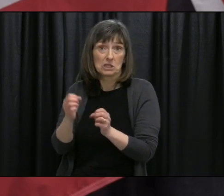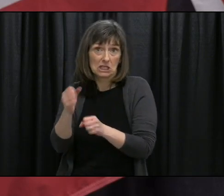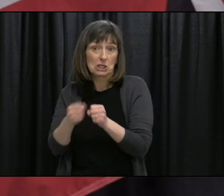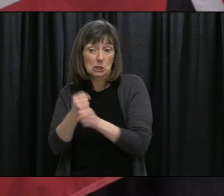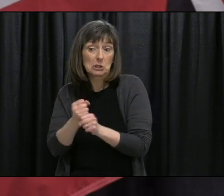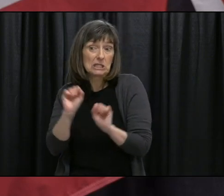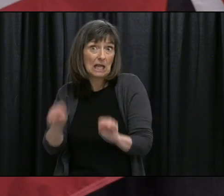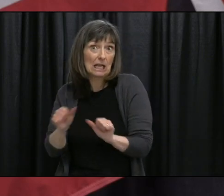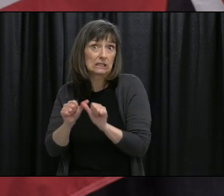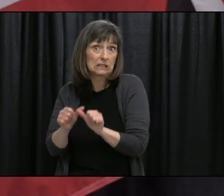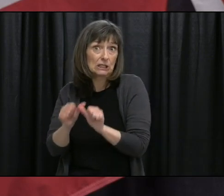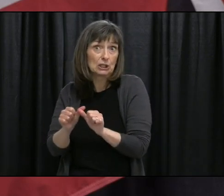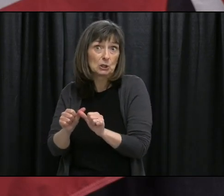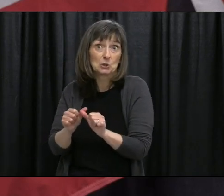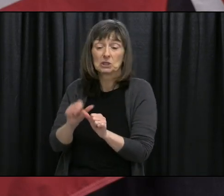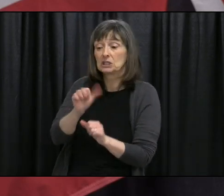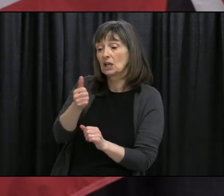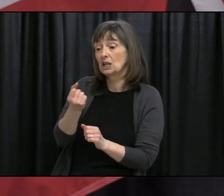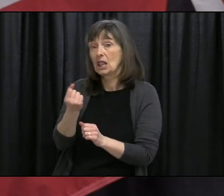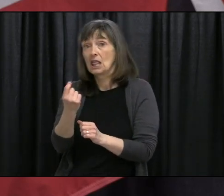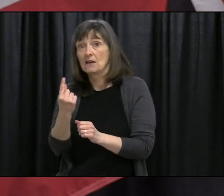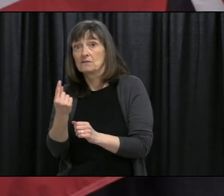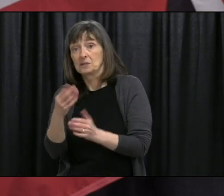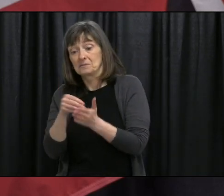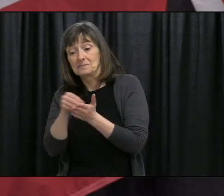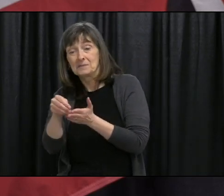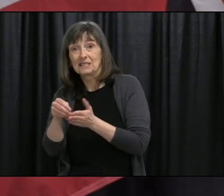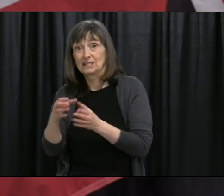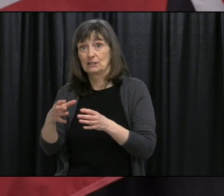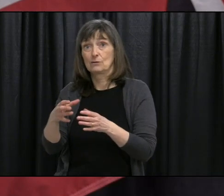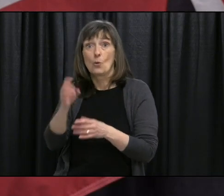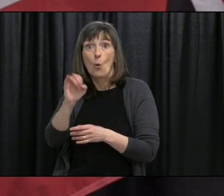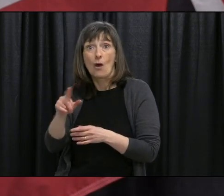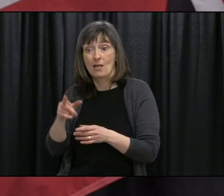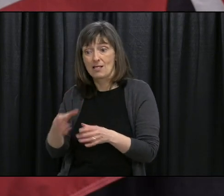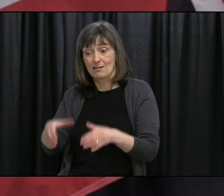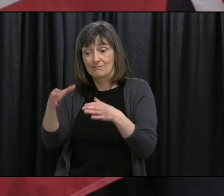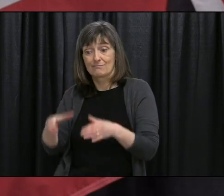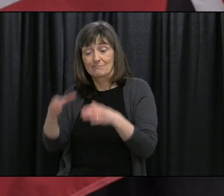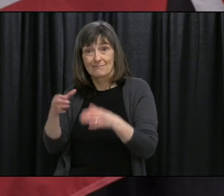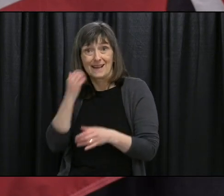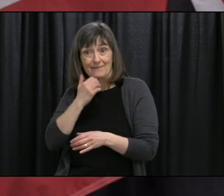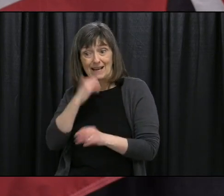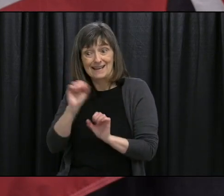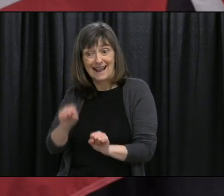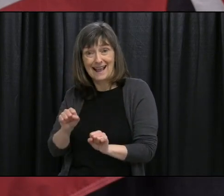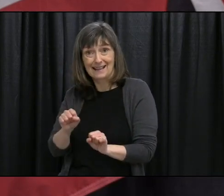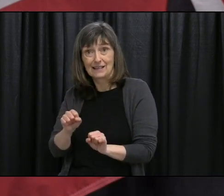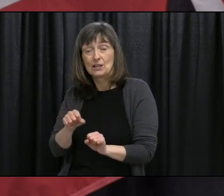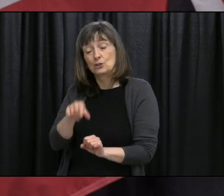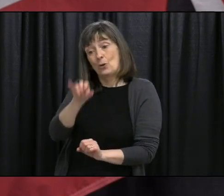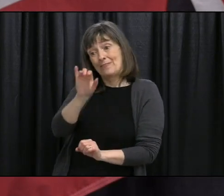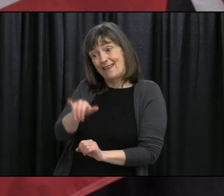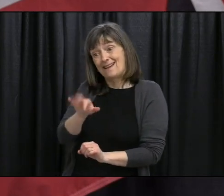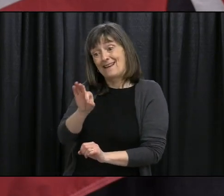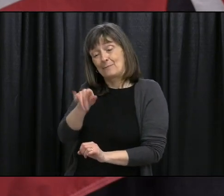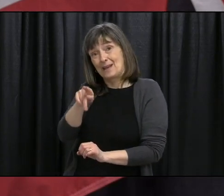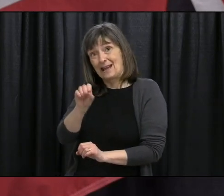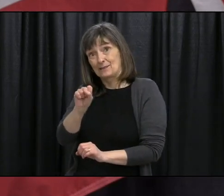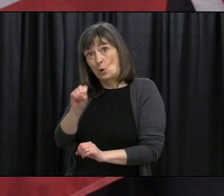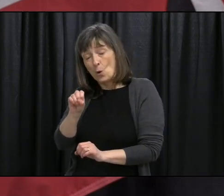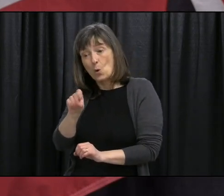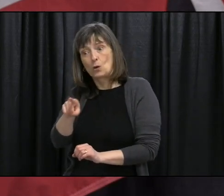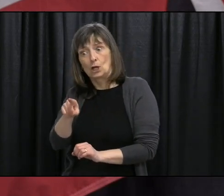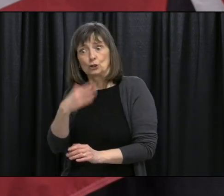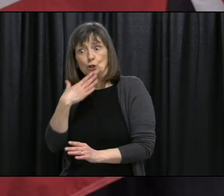11 million barrels a day, is there would have to be an investment in that FPSO, in that asset. So, this means it would